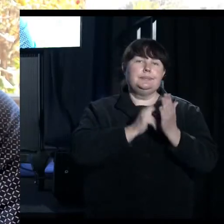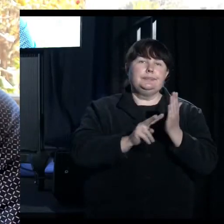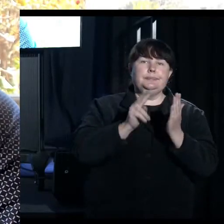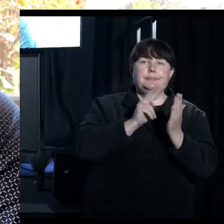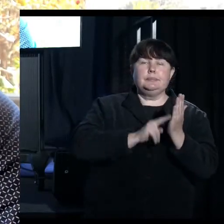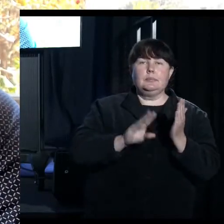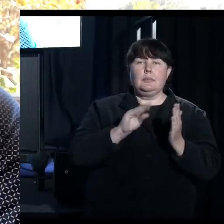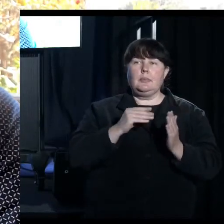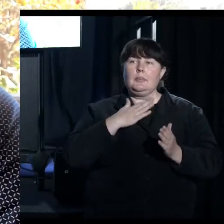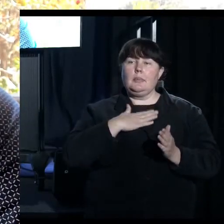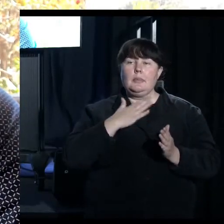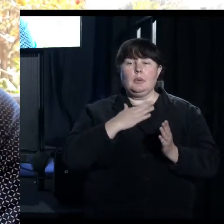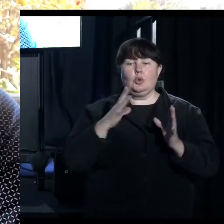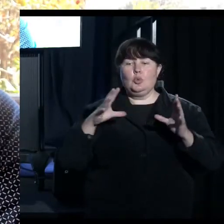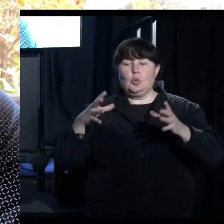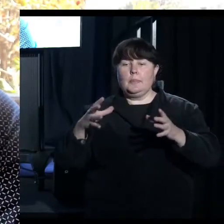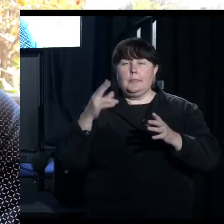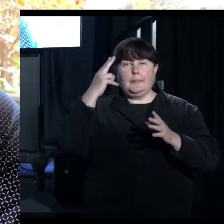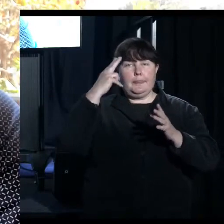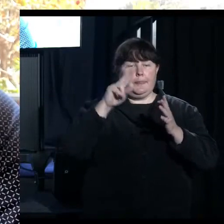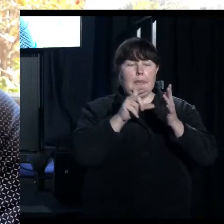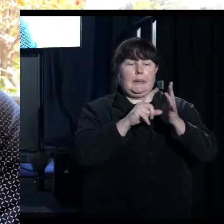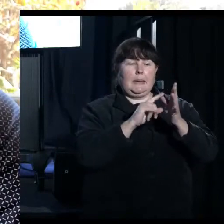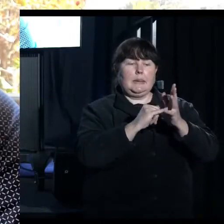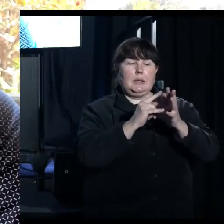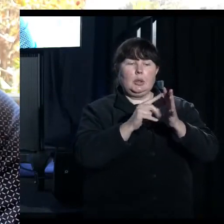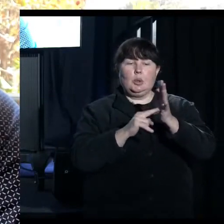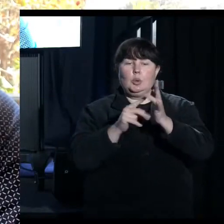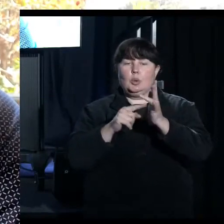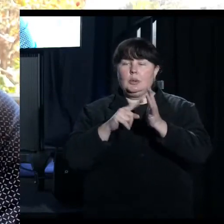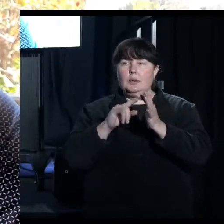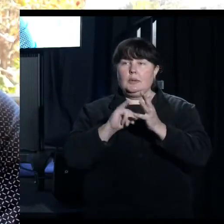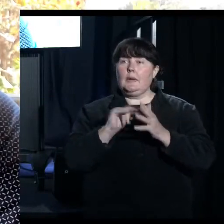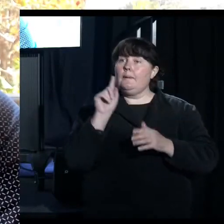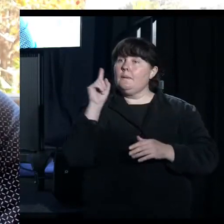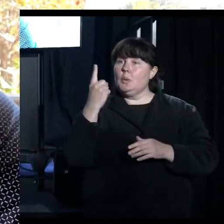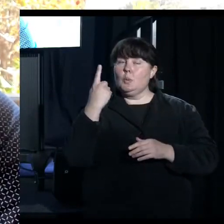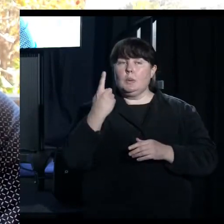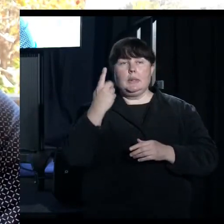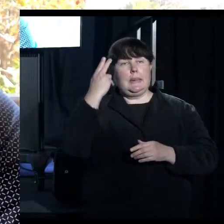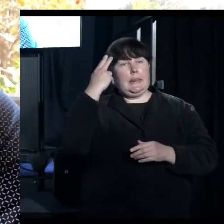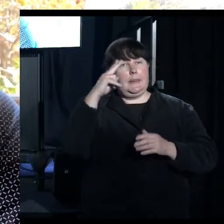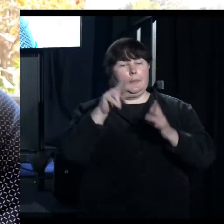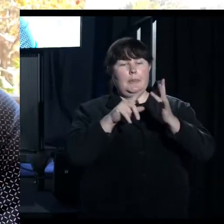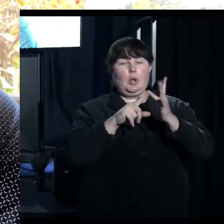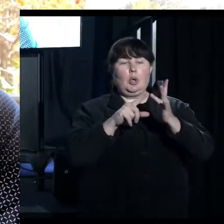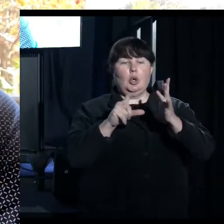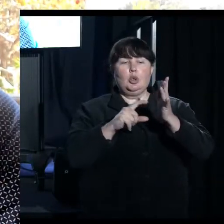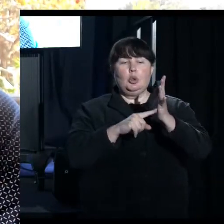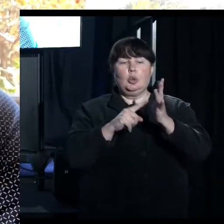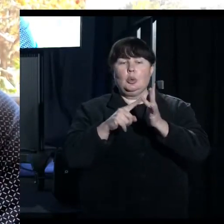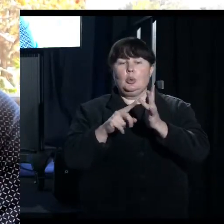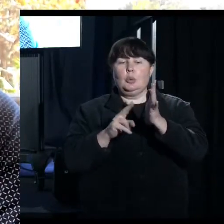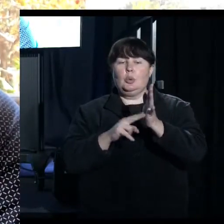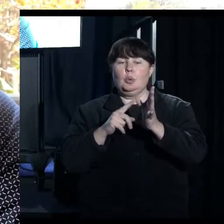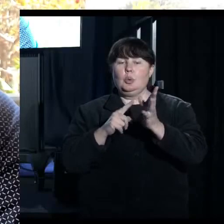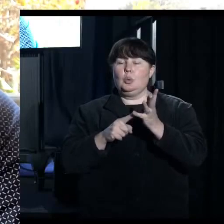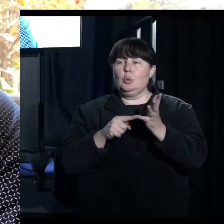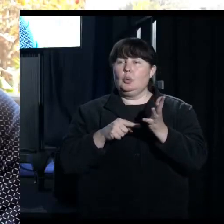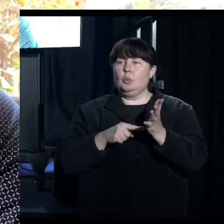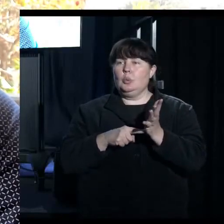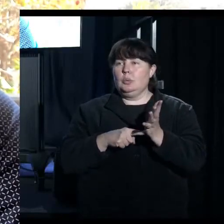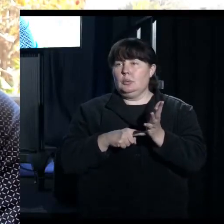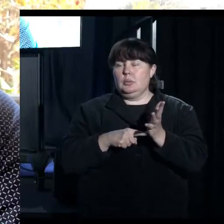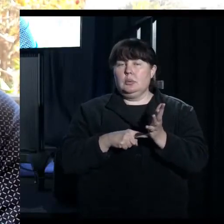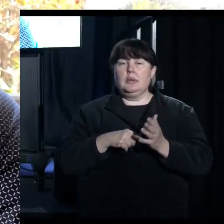Every time scientists go into the midnight zone, they find a new species. My son is telling me this as